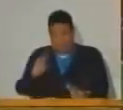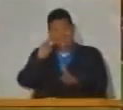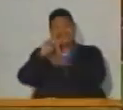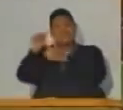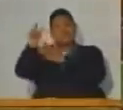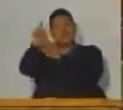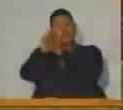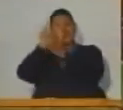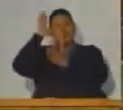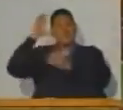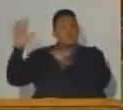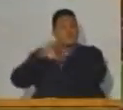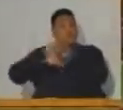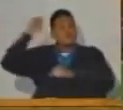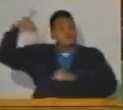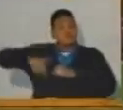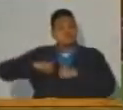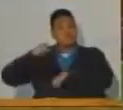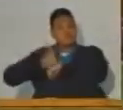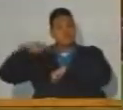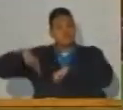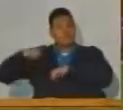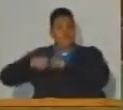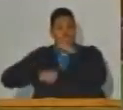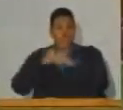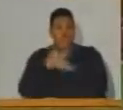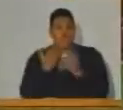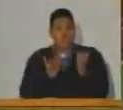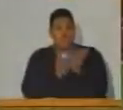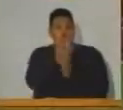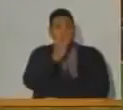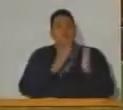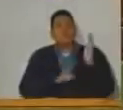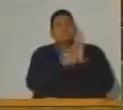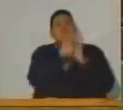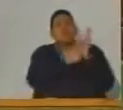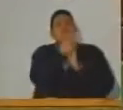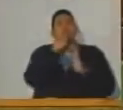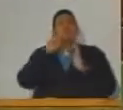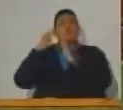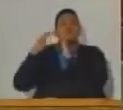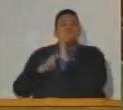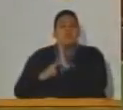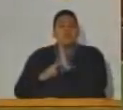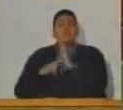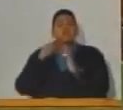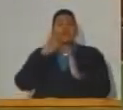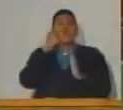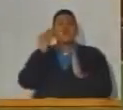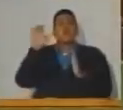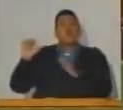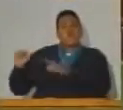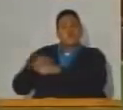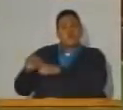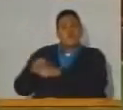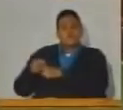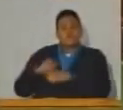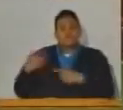will be fully implemented this year through the development of the regulations and codes of